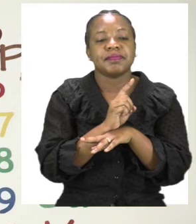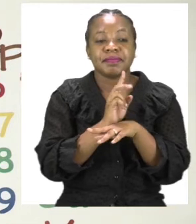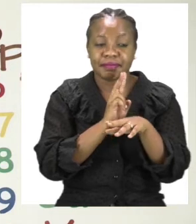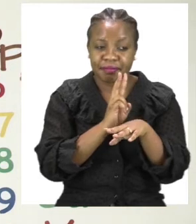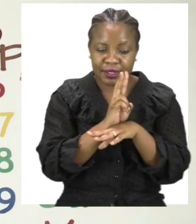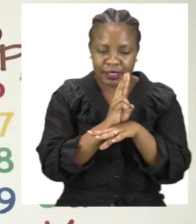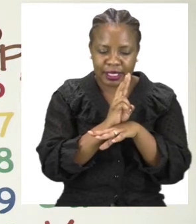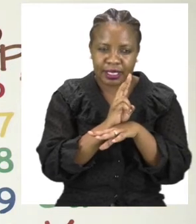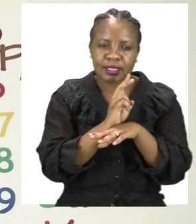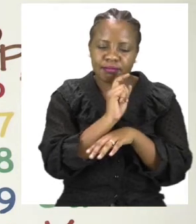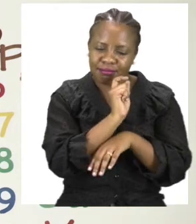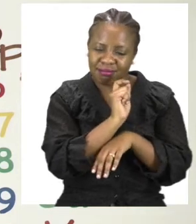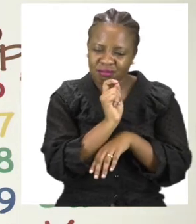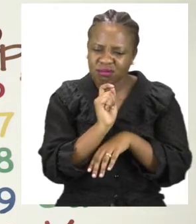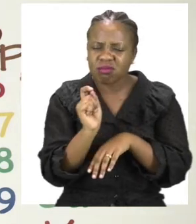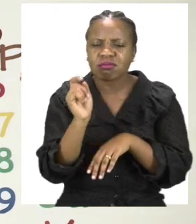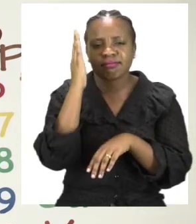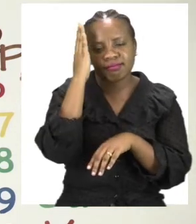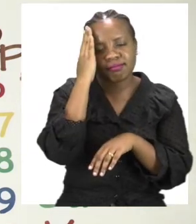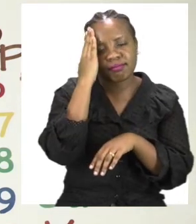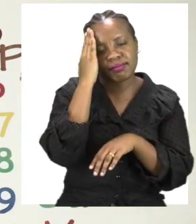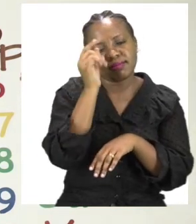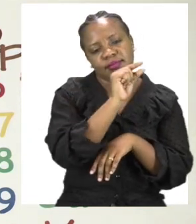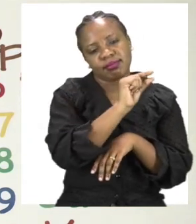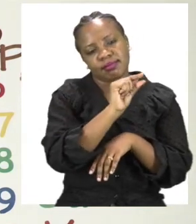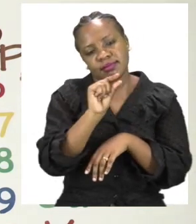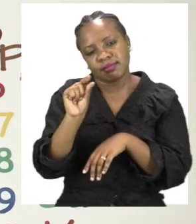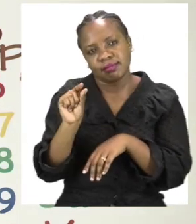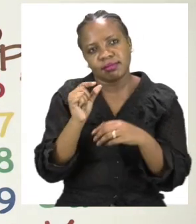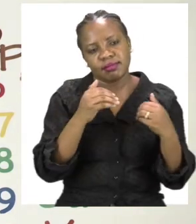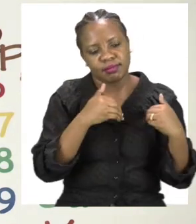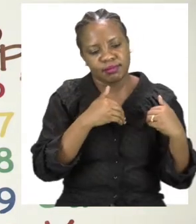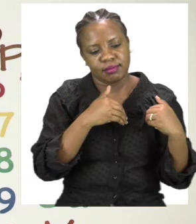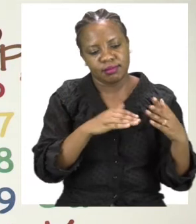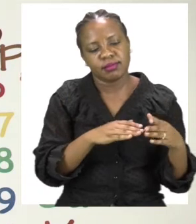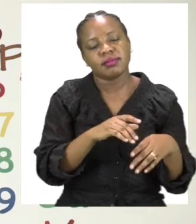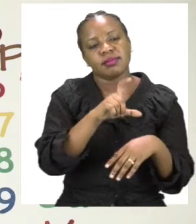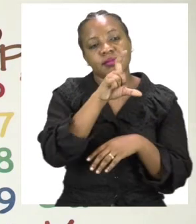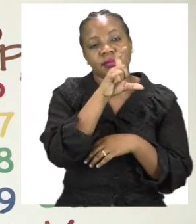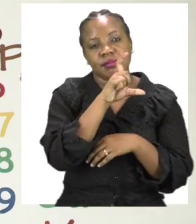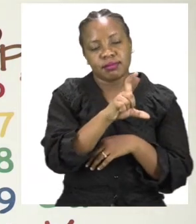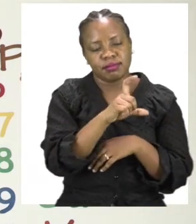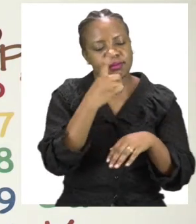we start with a capital letter. This is a capital letter.